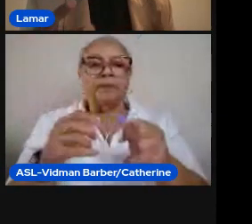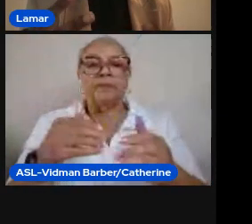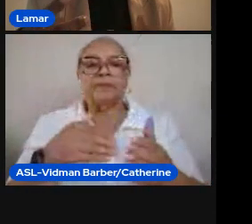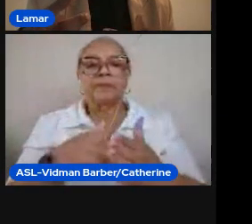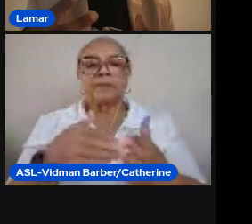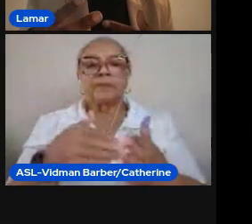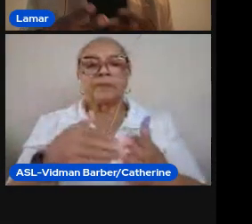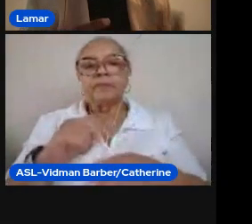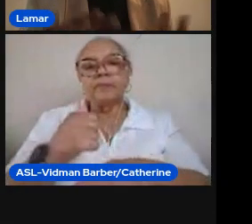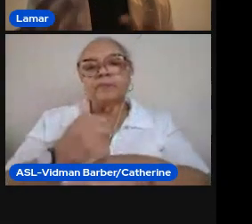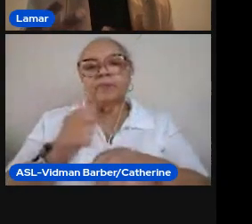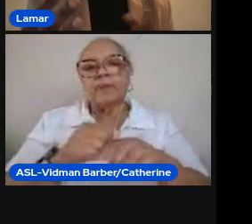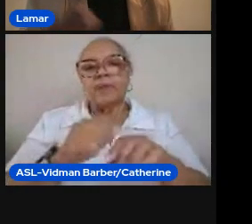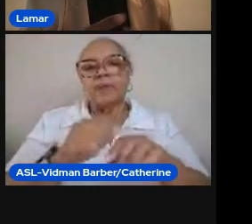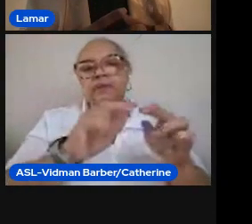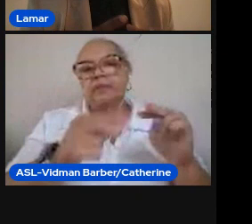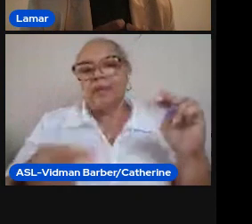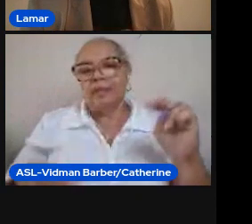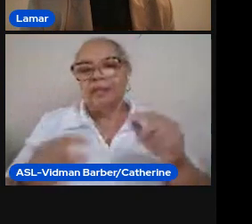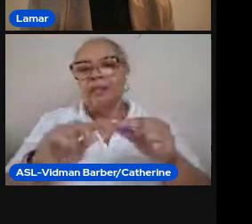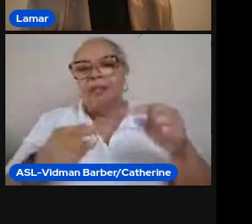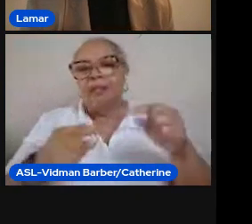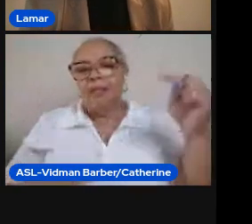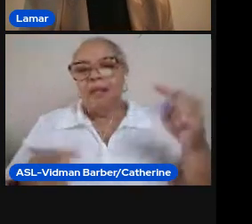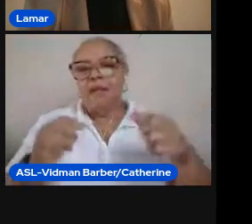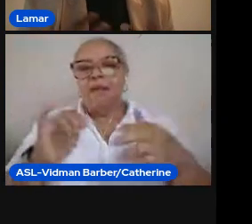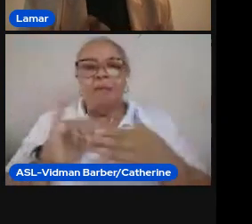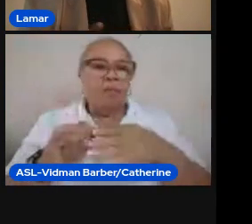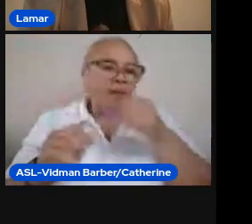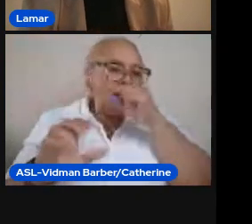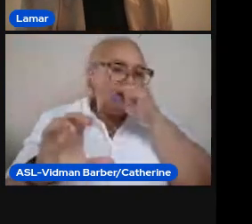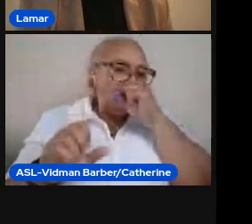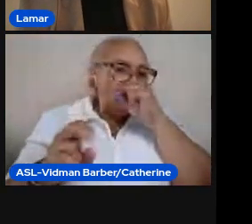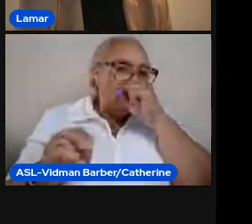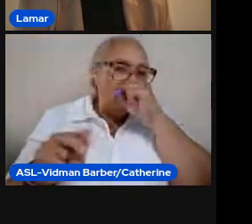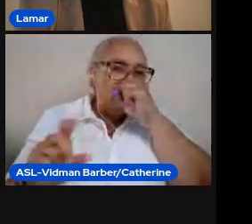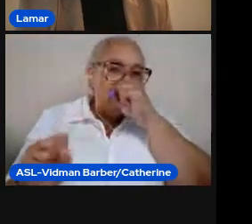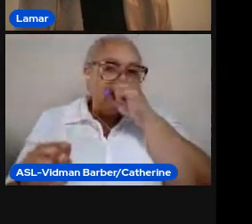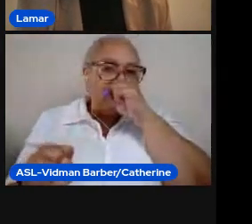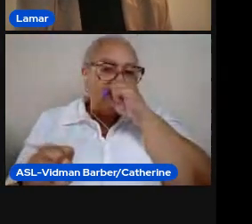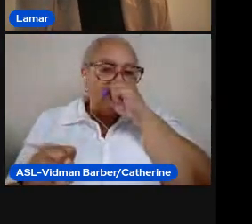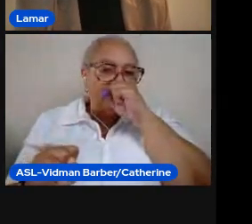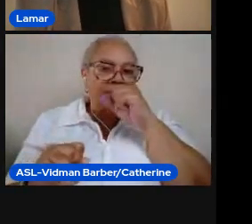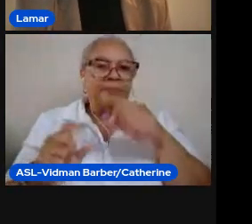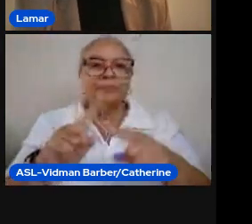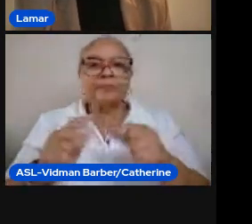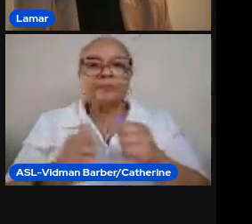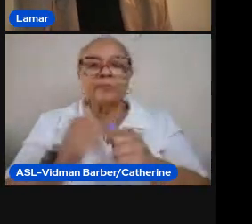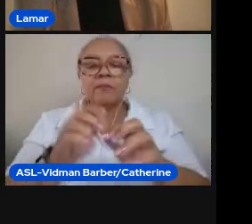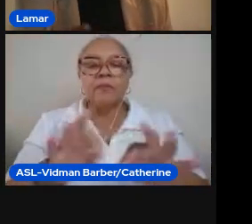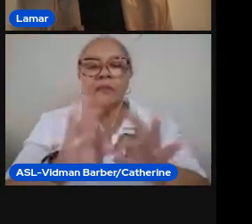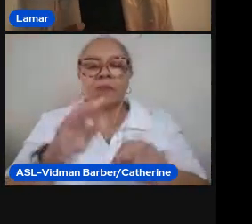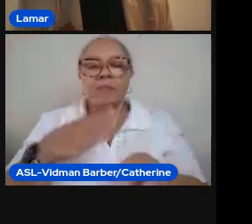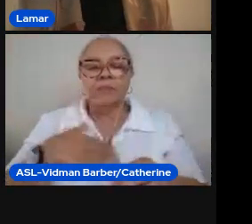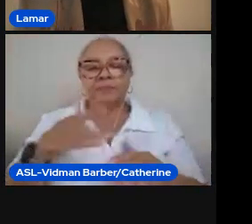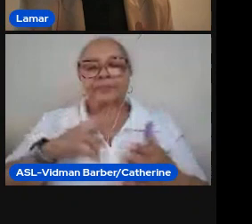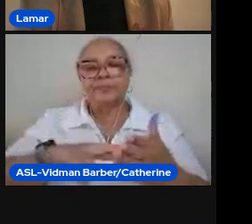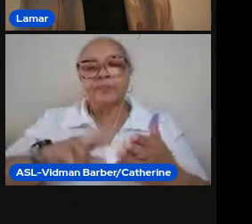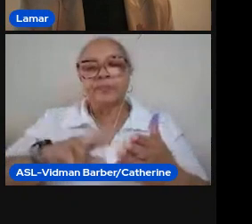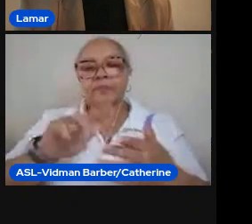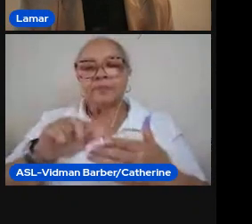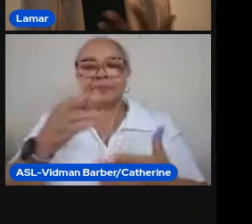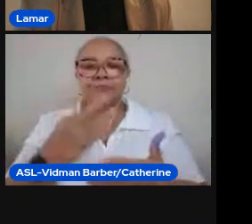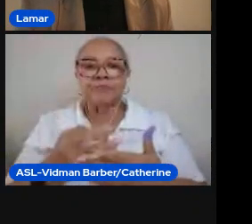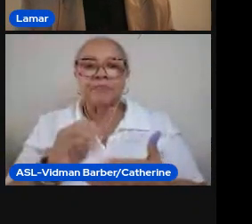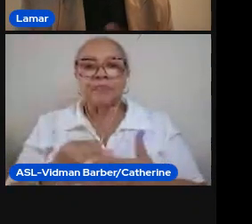in chains, which goes by the name coccus. But most importantly for my research is the fact that